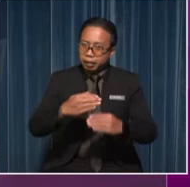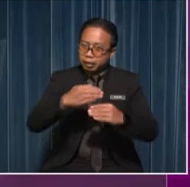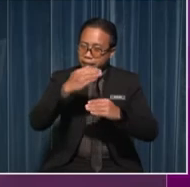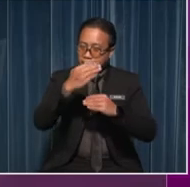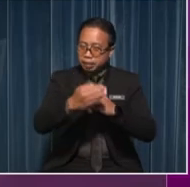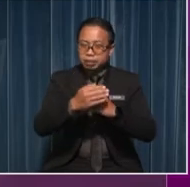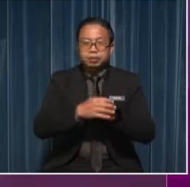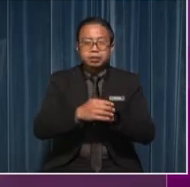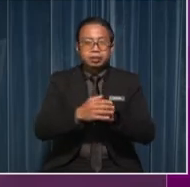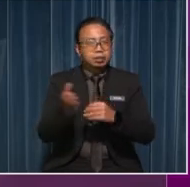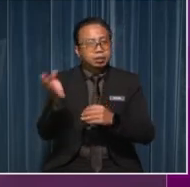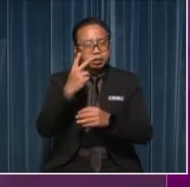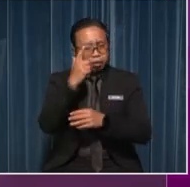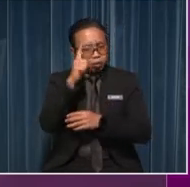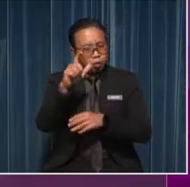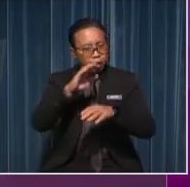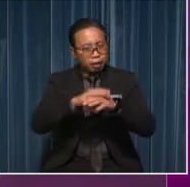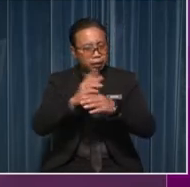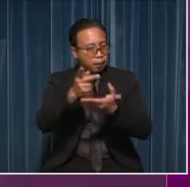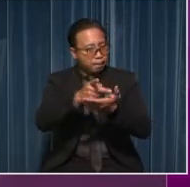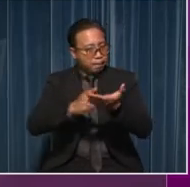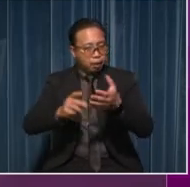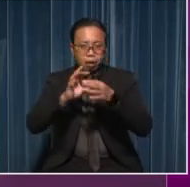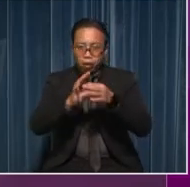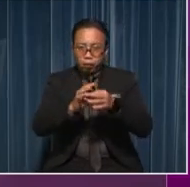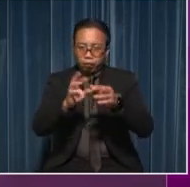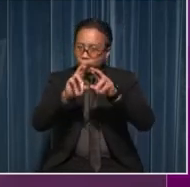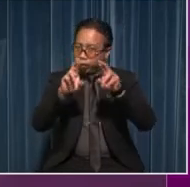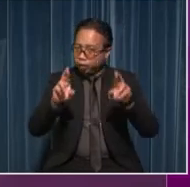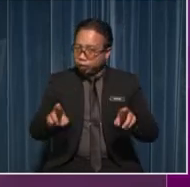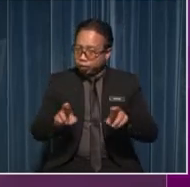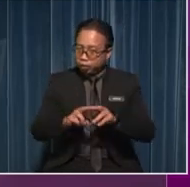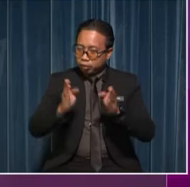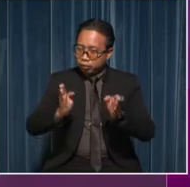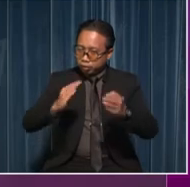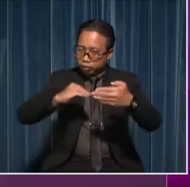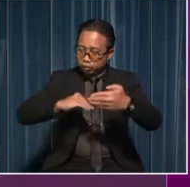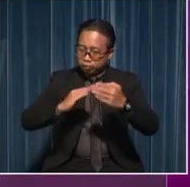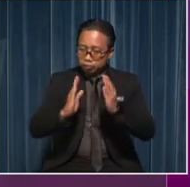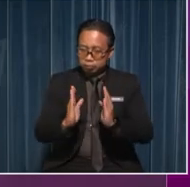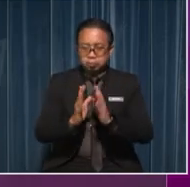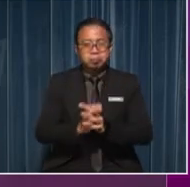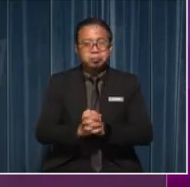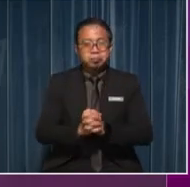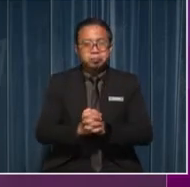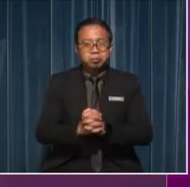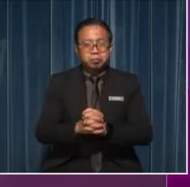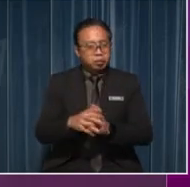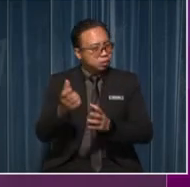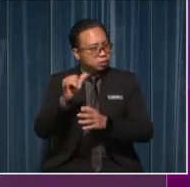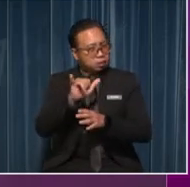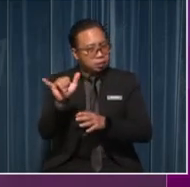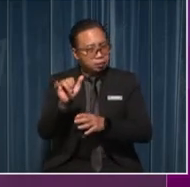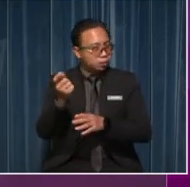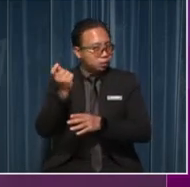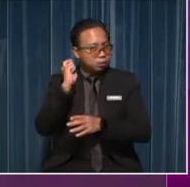Next, let us look at the parts of a rectangular prism. Just as in the previous